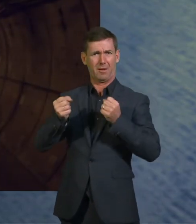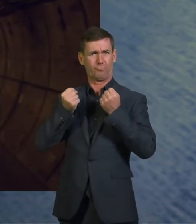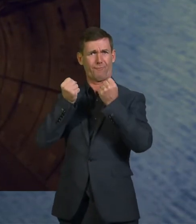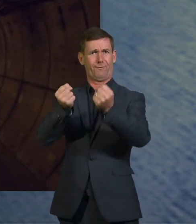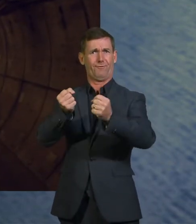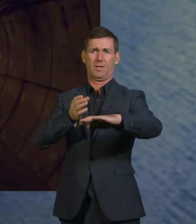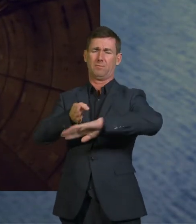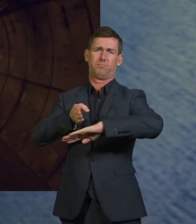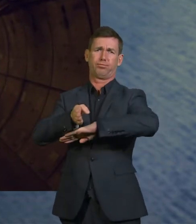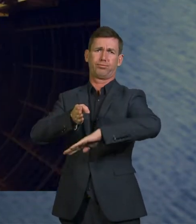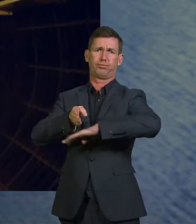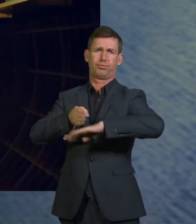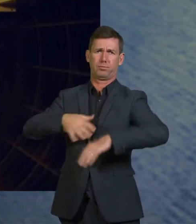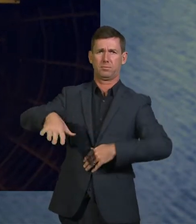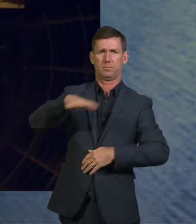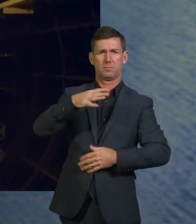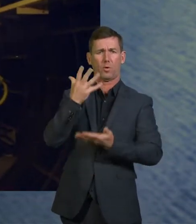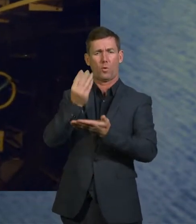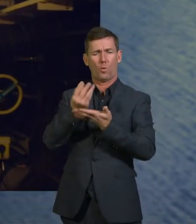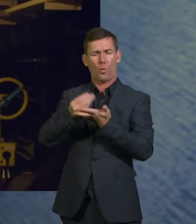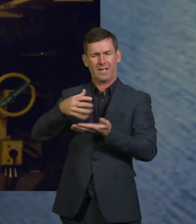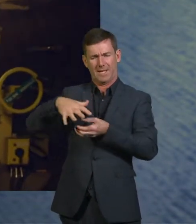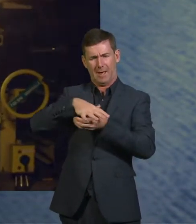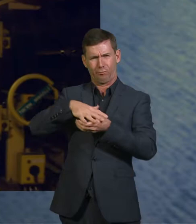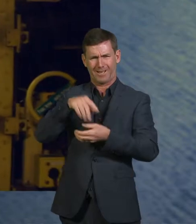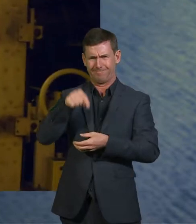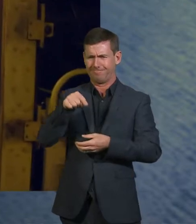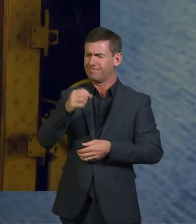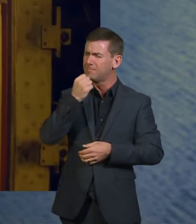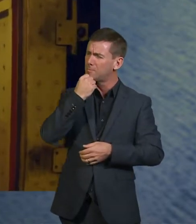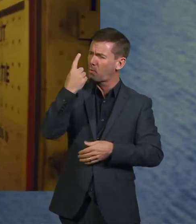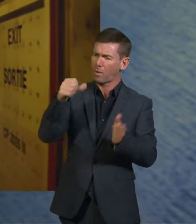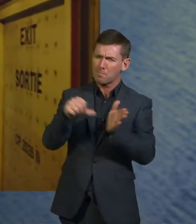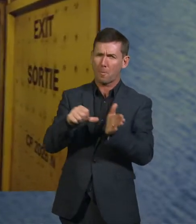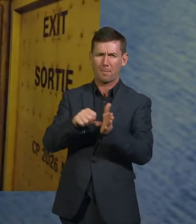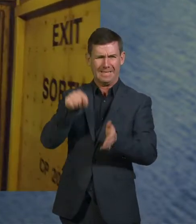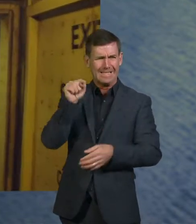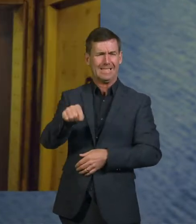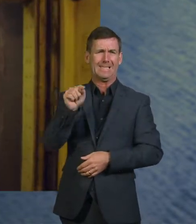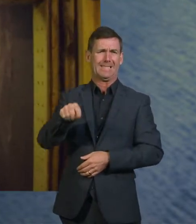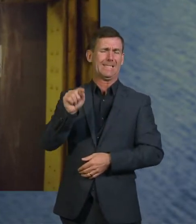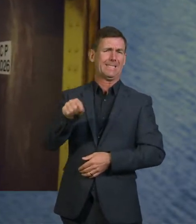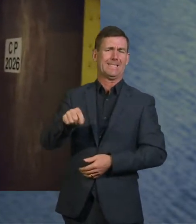area, a section that causes more problems than anywhere else in the tunnel.